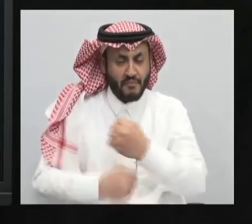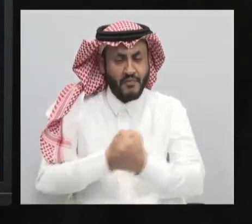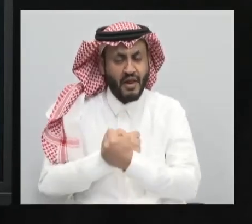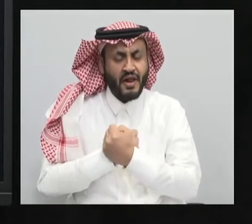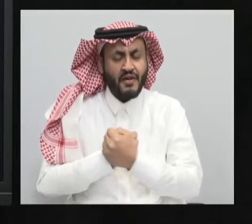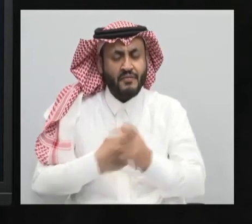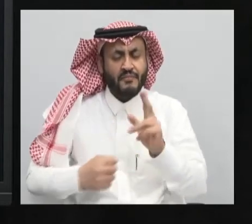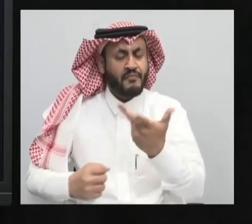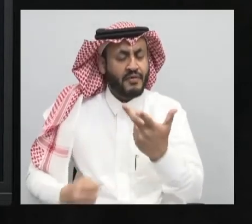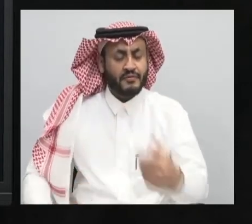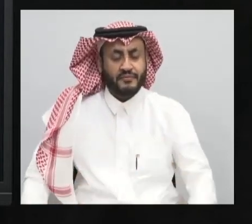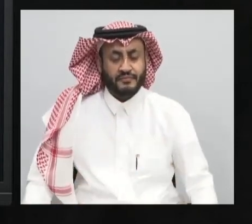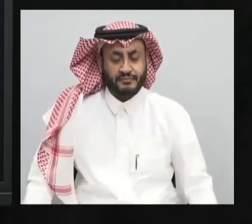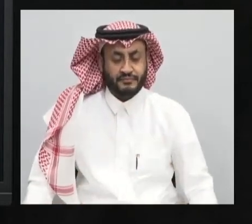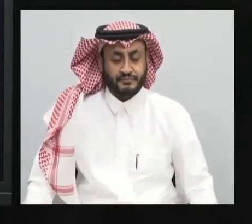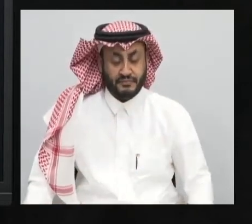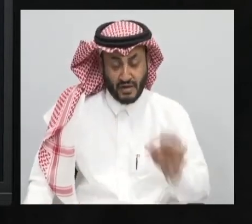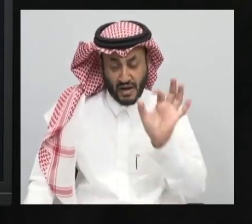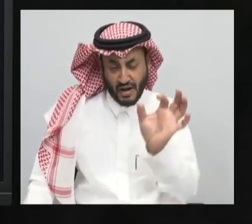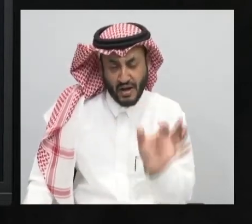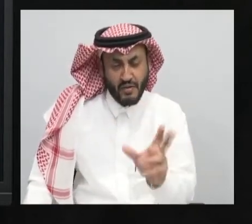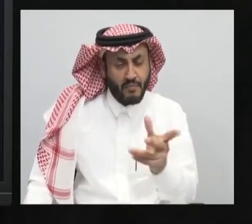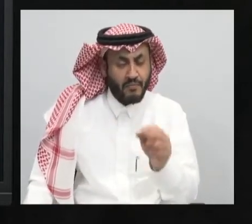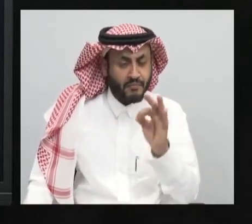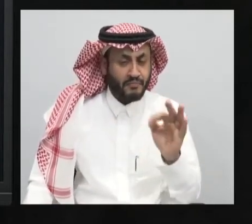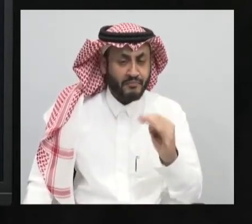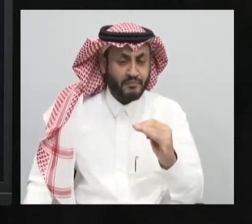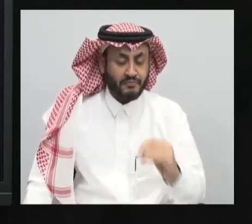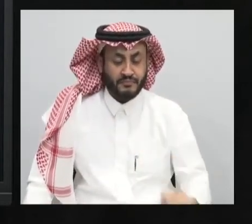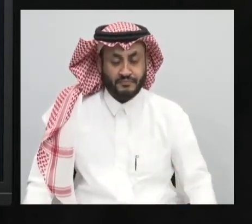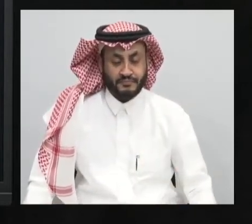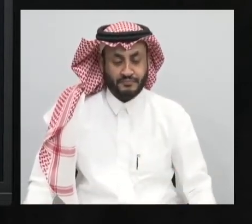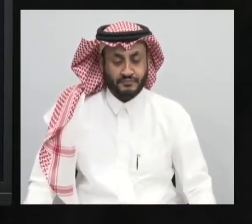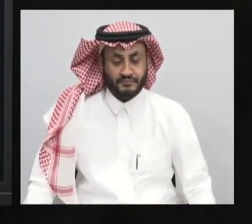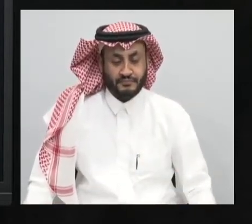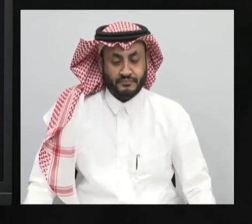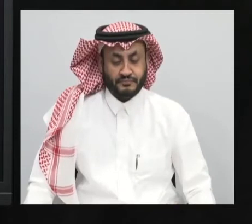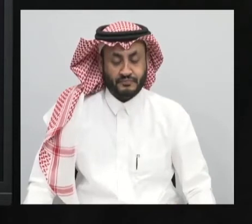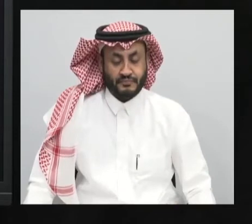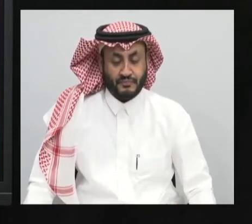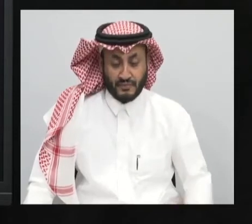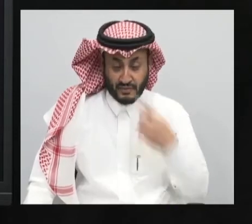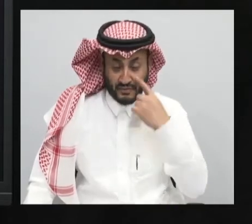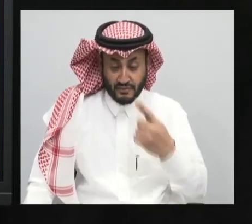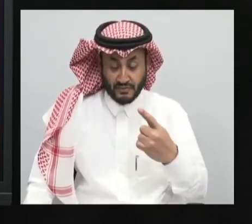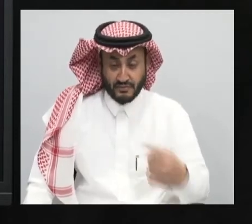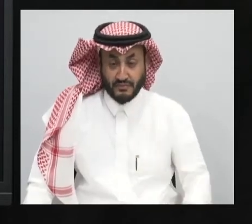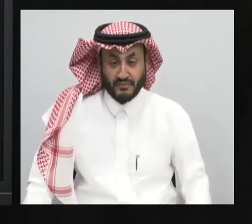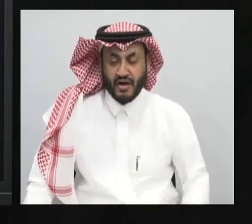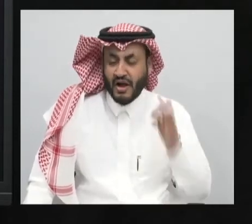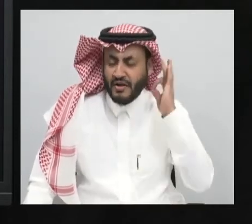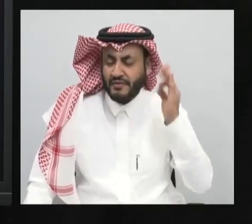Who is he? Try to find the answers. Here, if you notice, in the